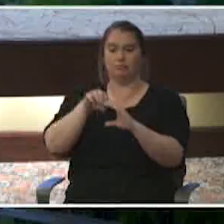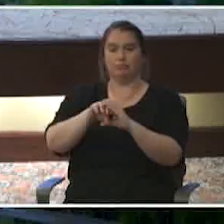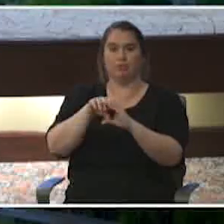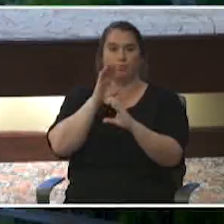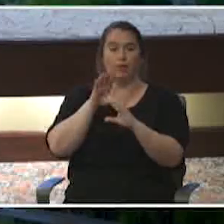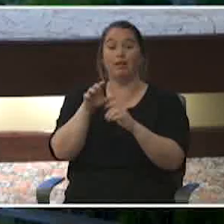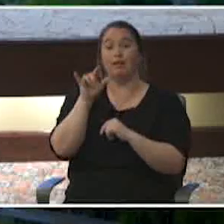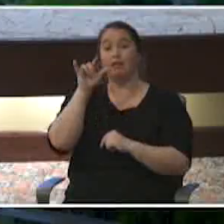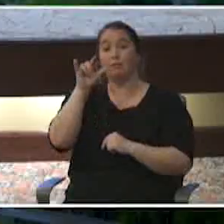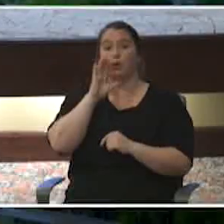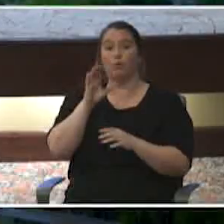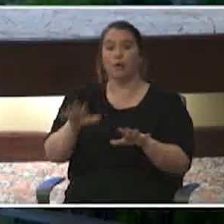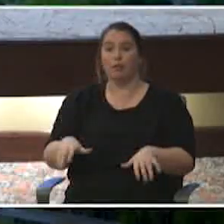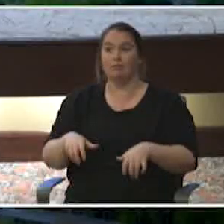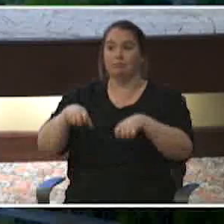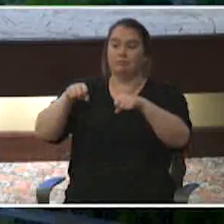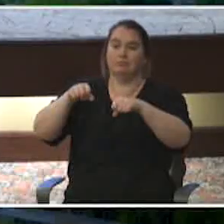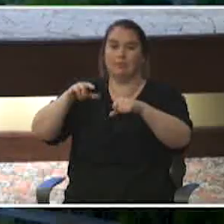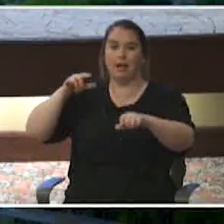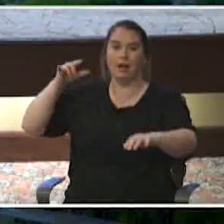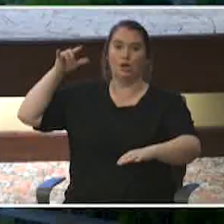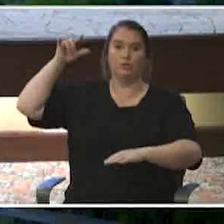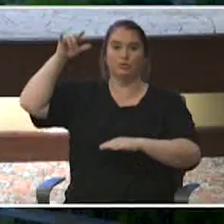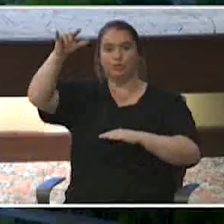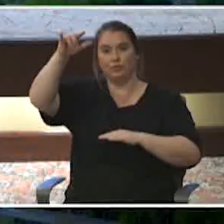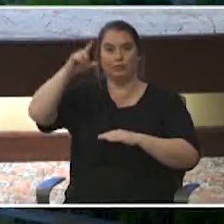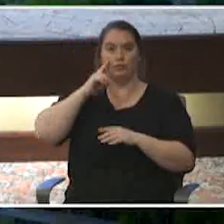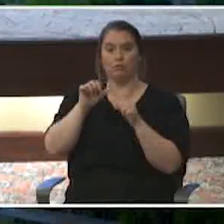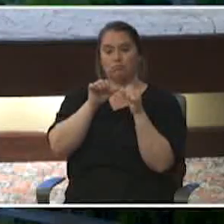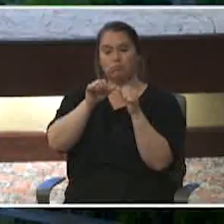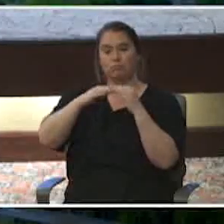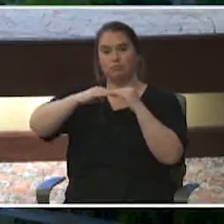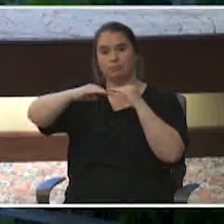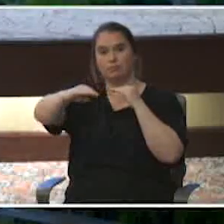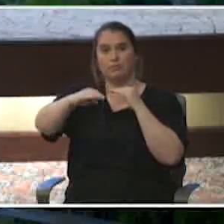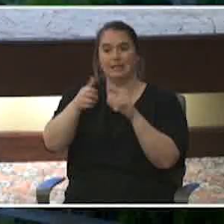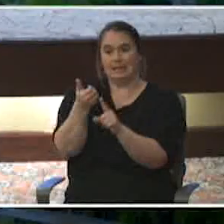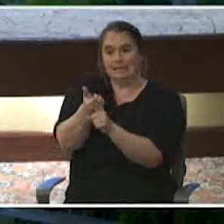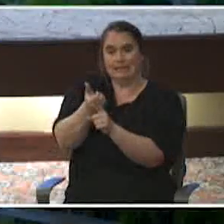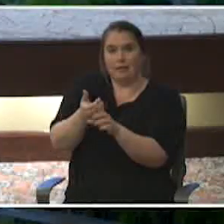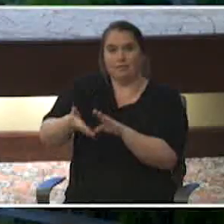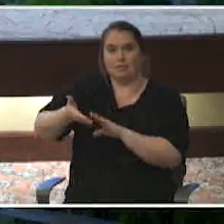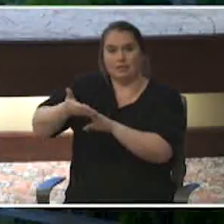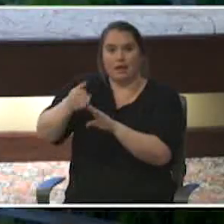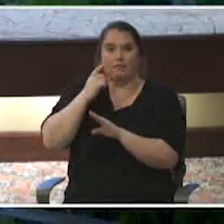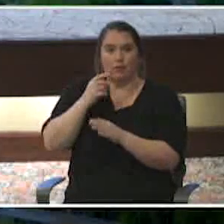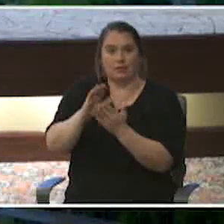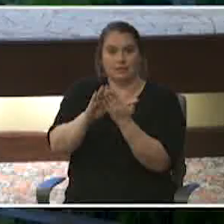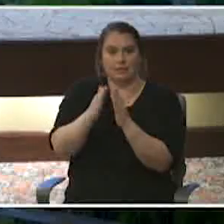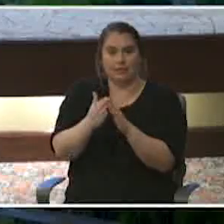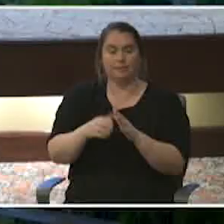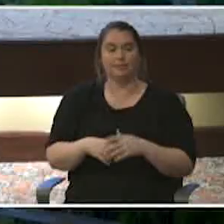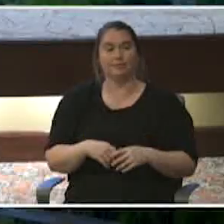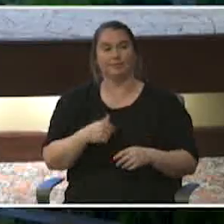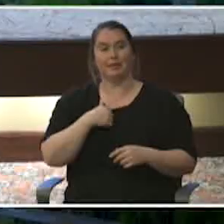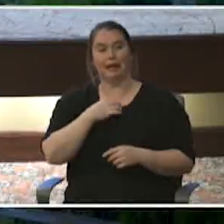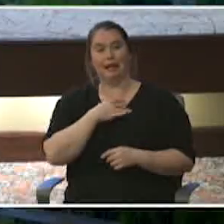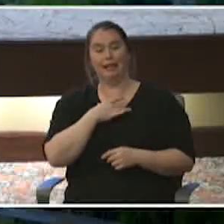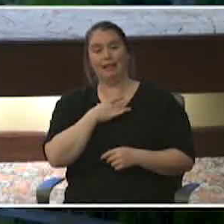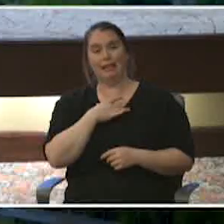gain altitude in their work to establish the airport as a self-sustaining endeavor for the city. I do like